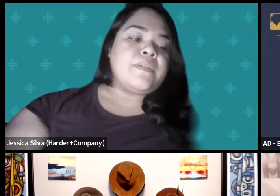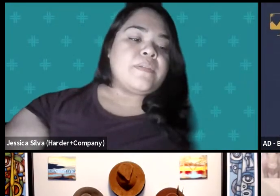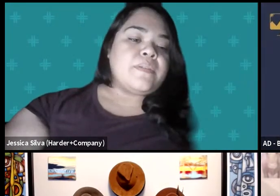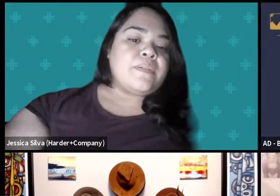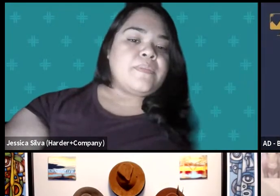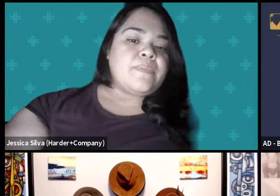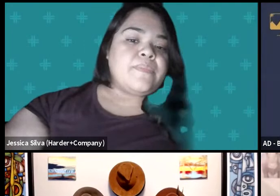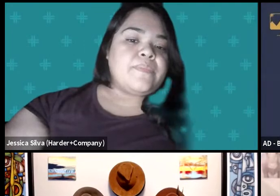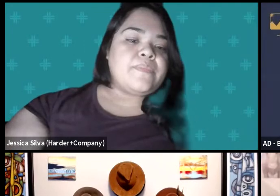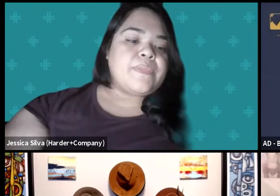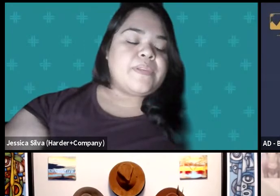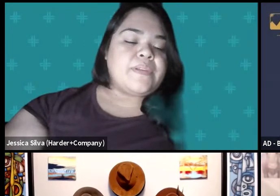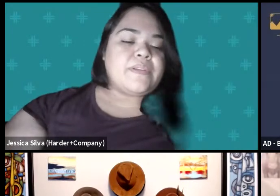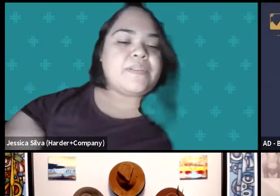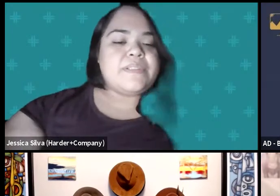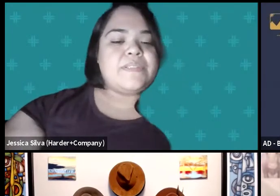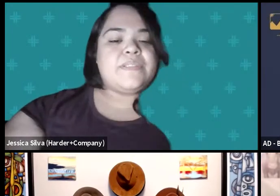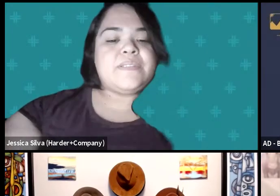know?